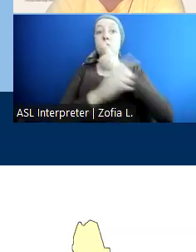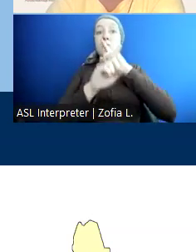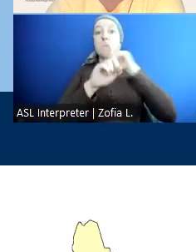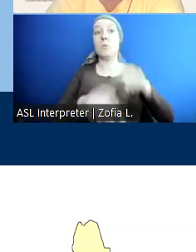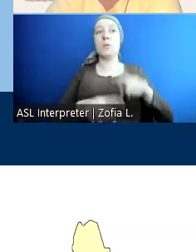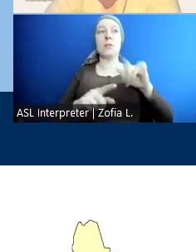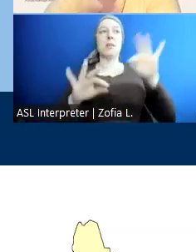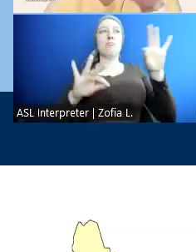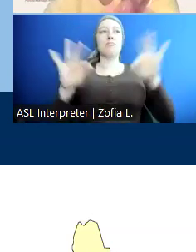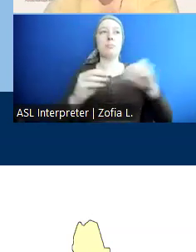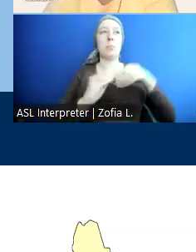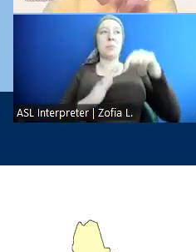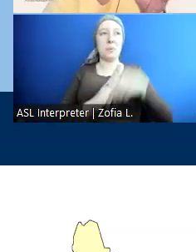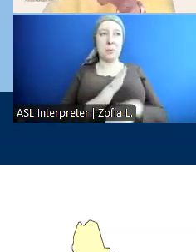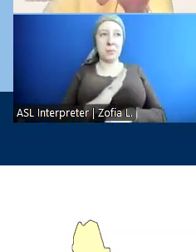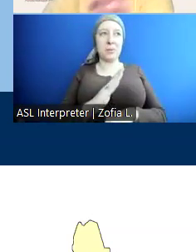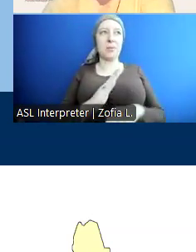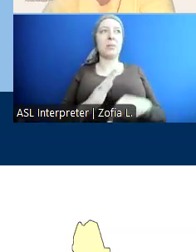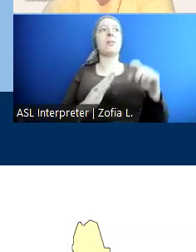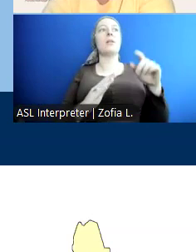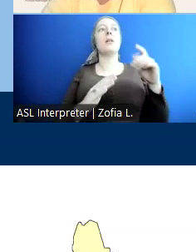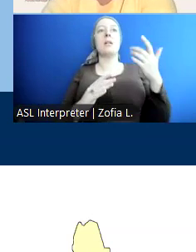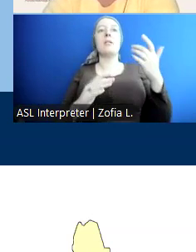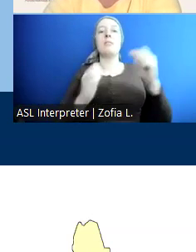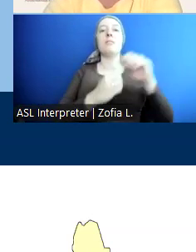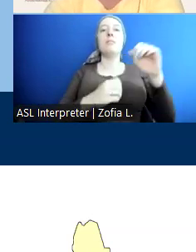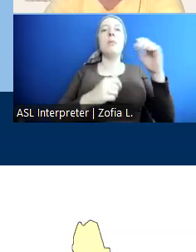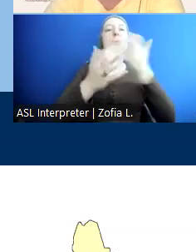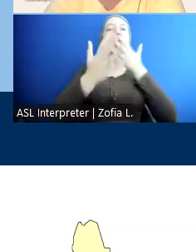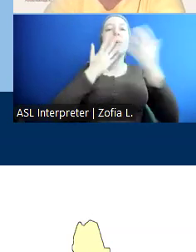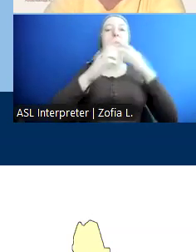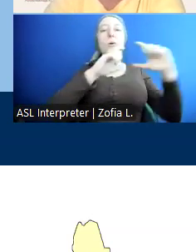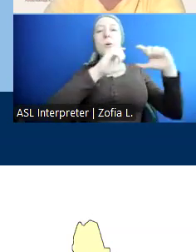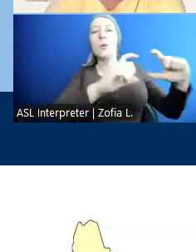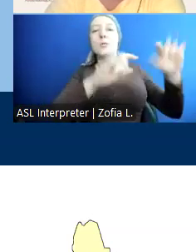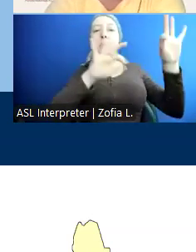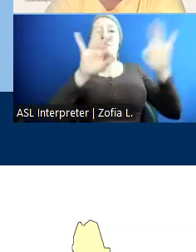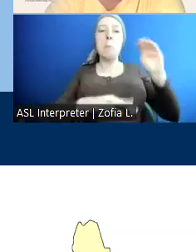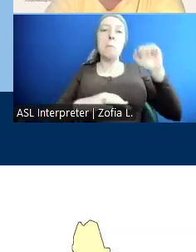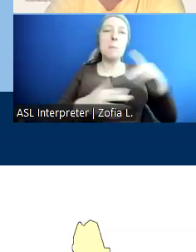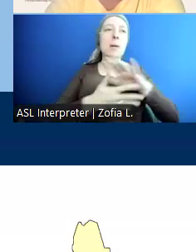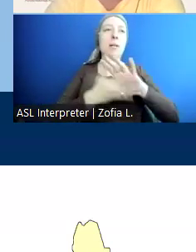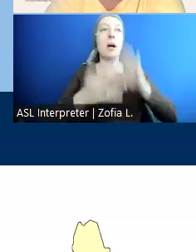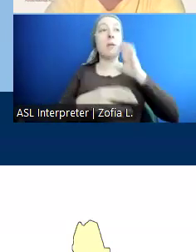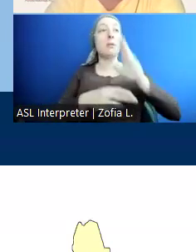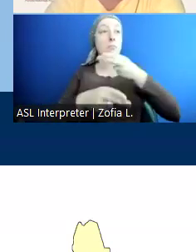outlines this a bit better, or better explains what these colors mean on this map. Again, I'll name that, you know,